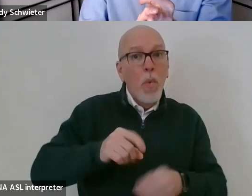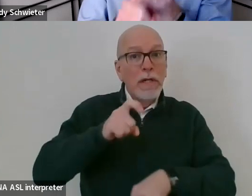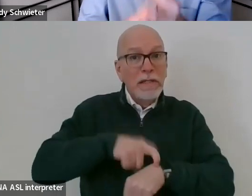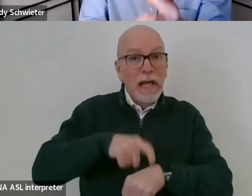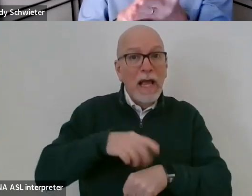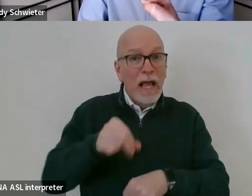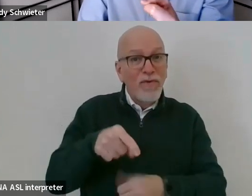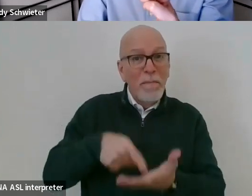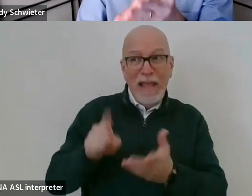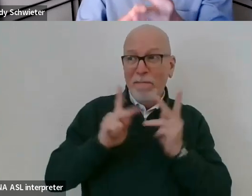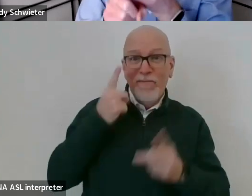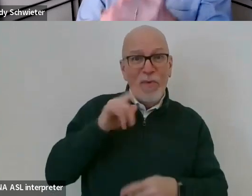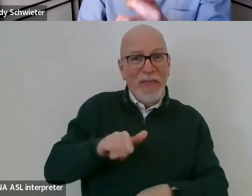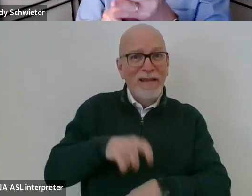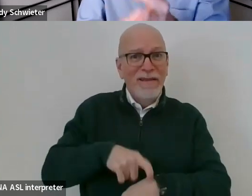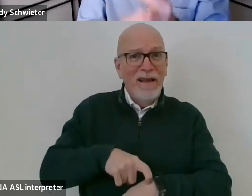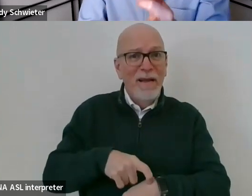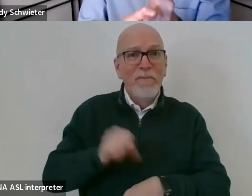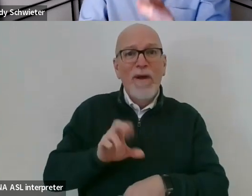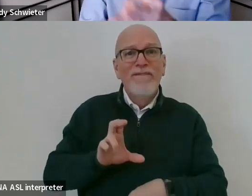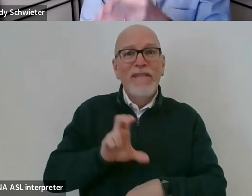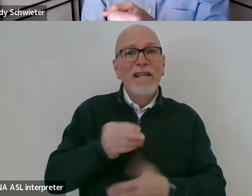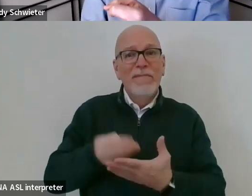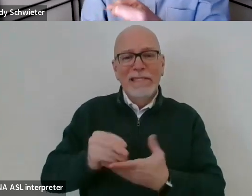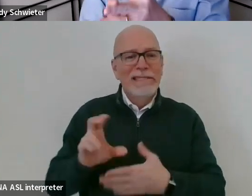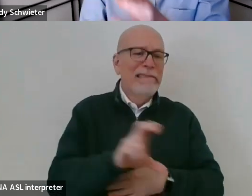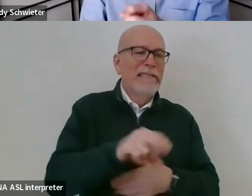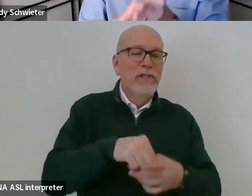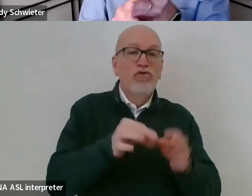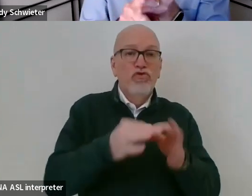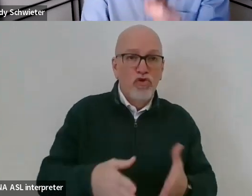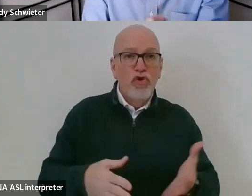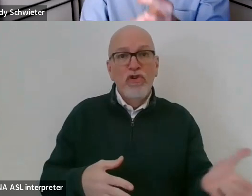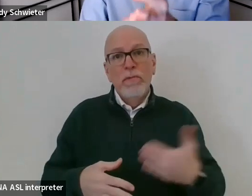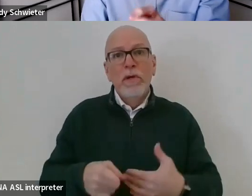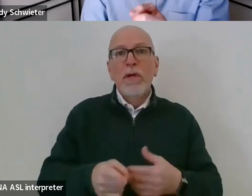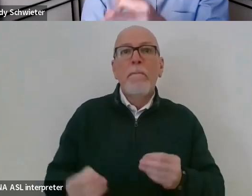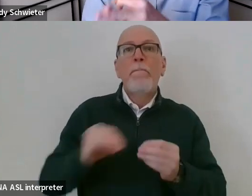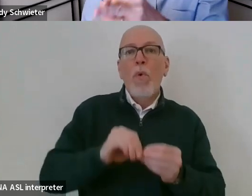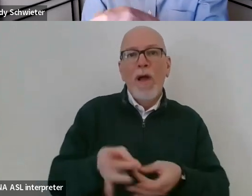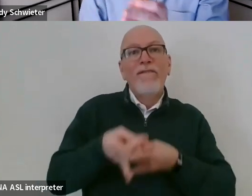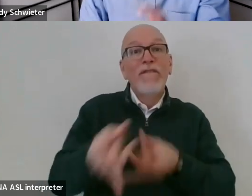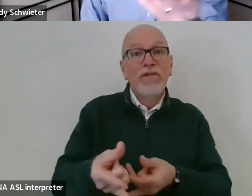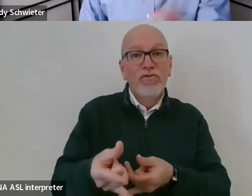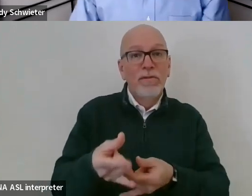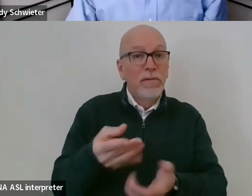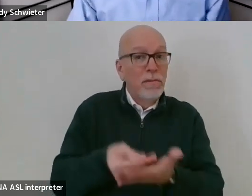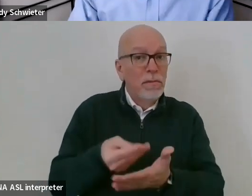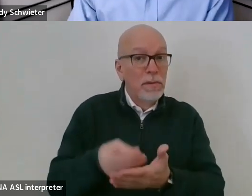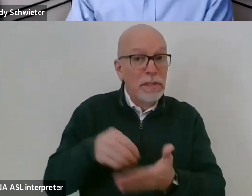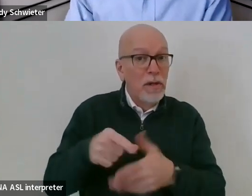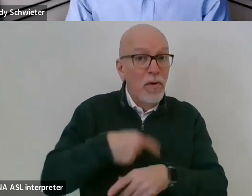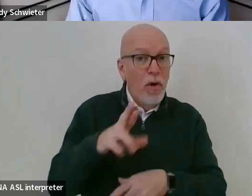paying people for that time. And so investing those resources in the interpreter actually is more efficient in the long run.